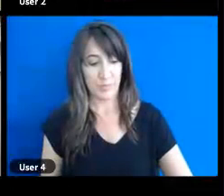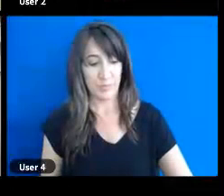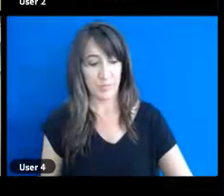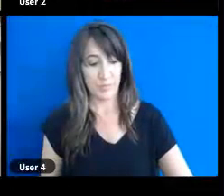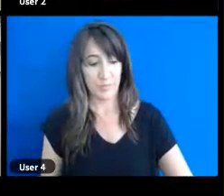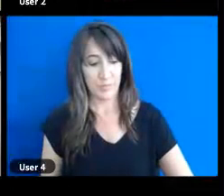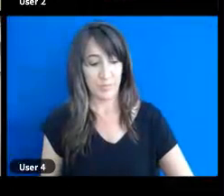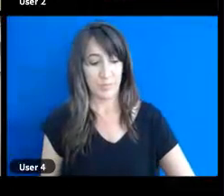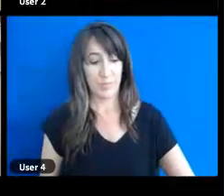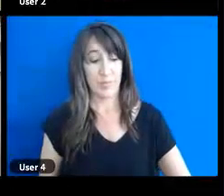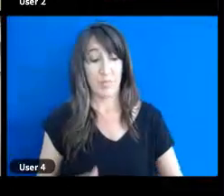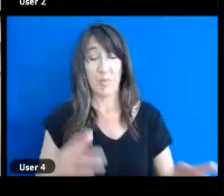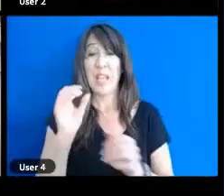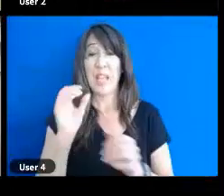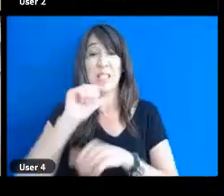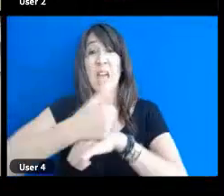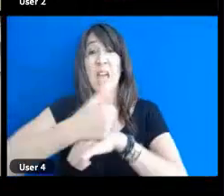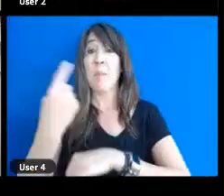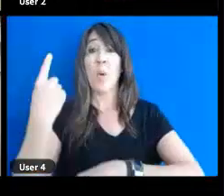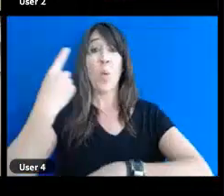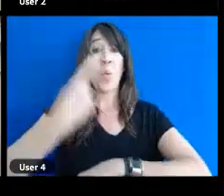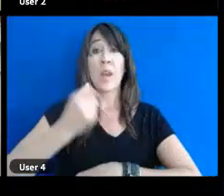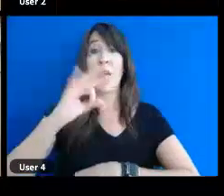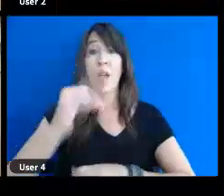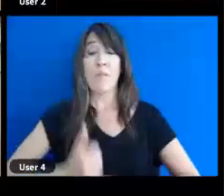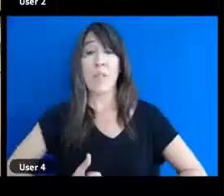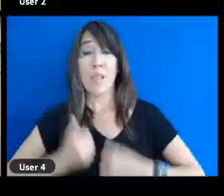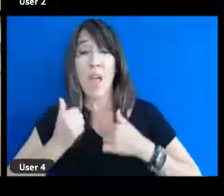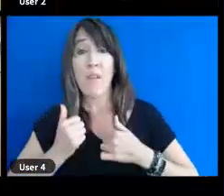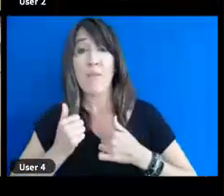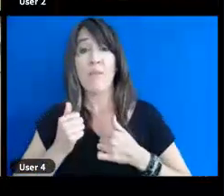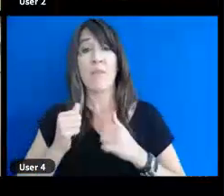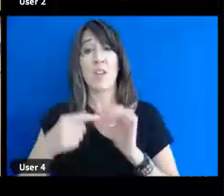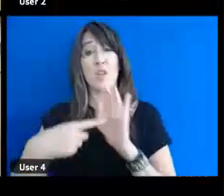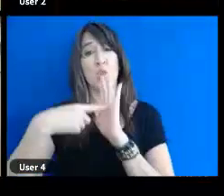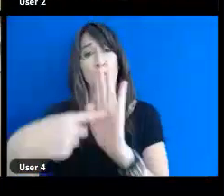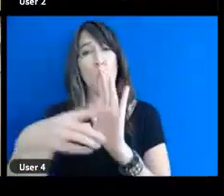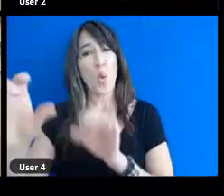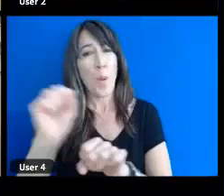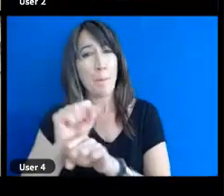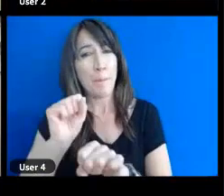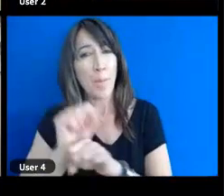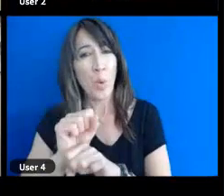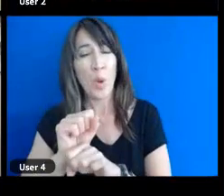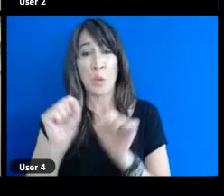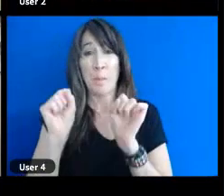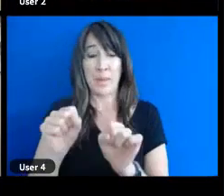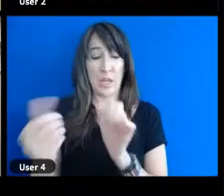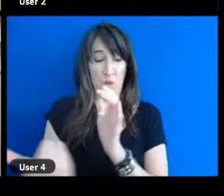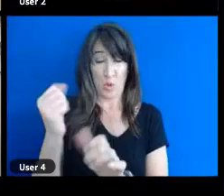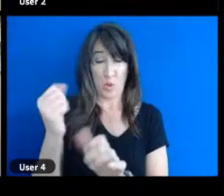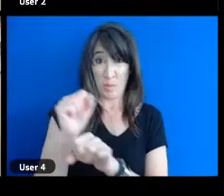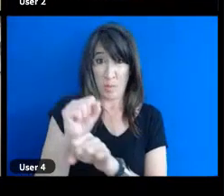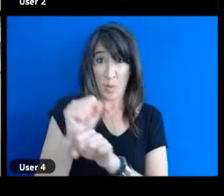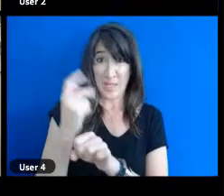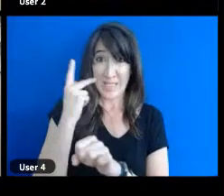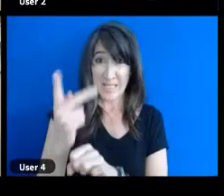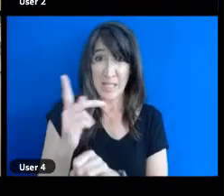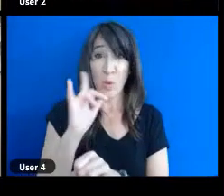Highlight your employees. Put your employees on your website. Maybe there's a day in the life so that those